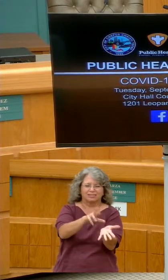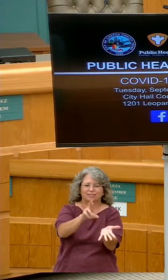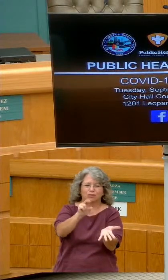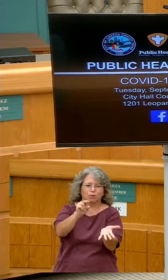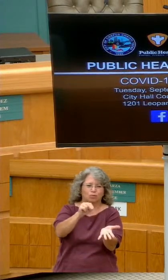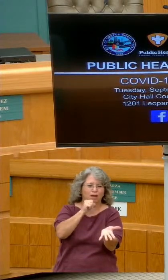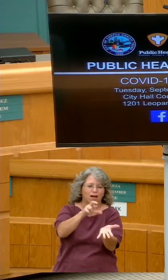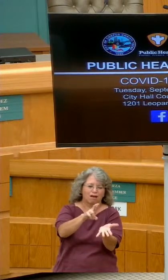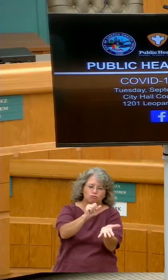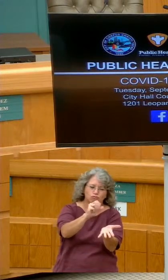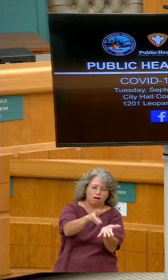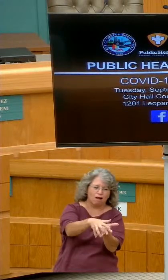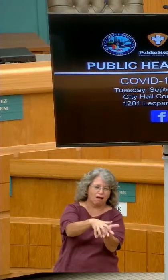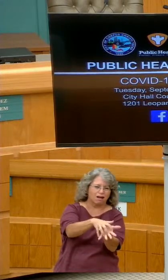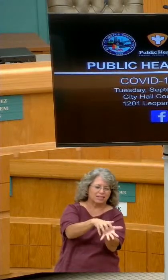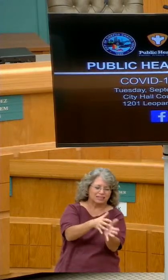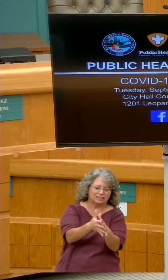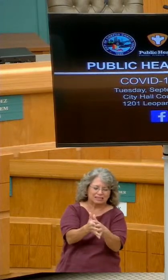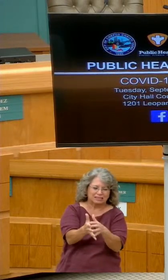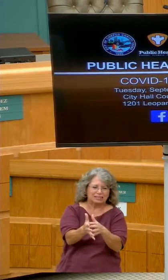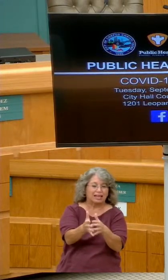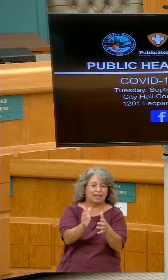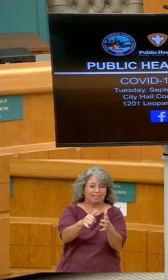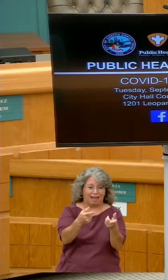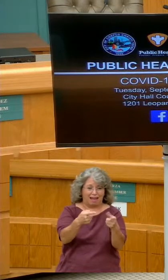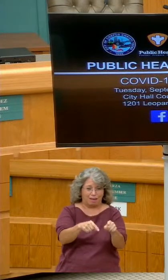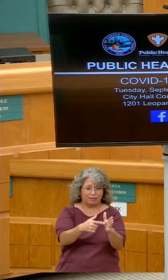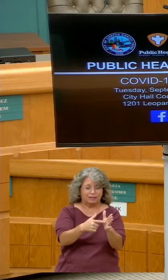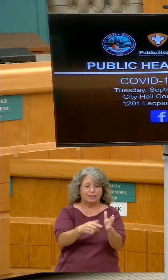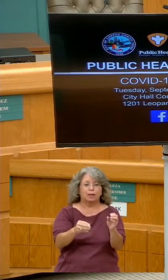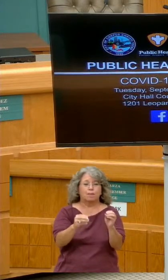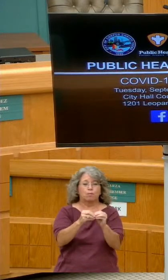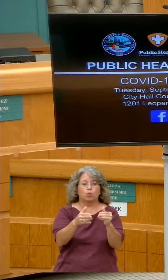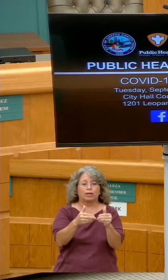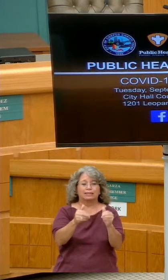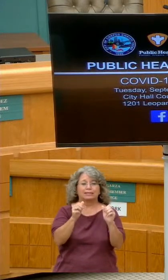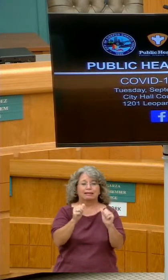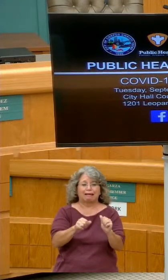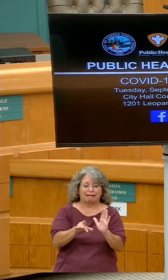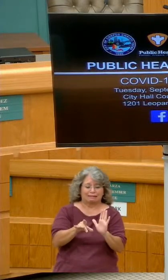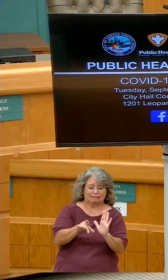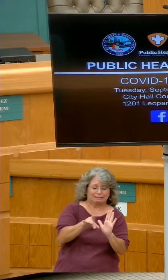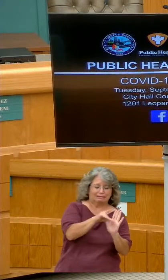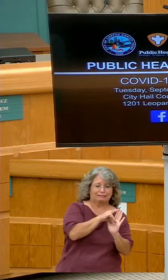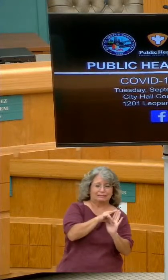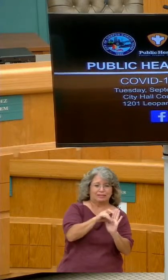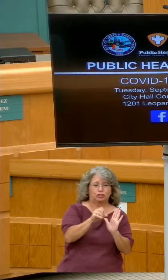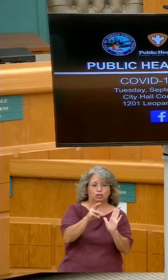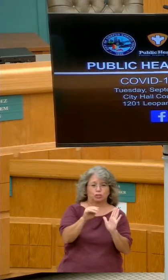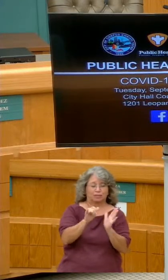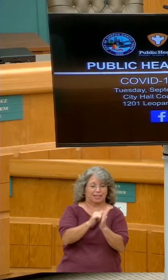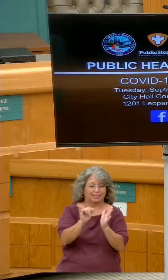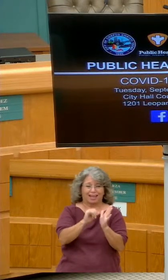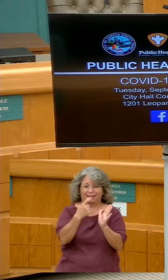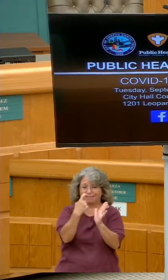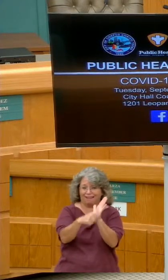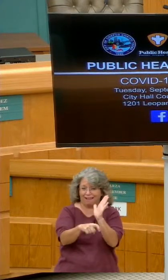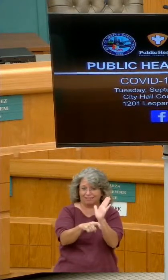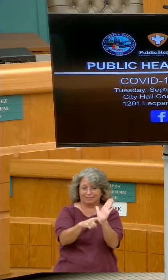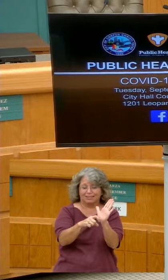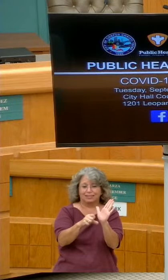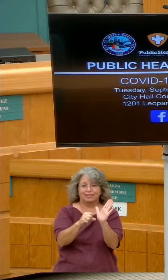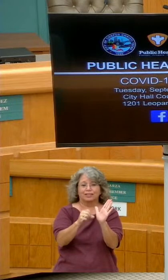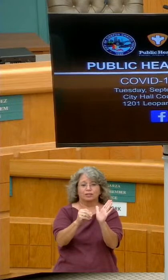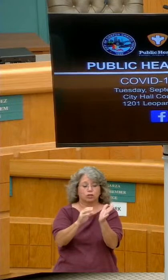becoming raw. When that happens, you're actually more susceptible to pick up germs because your hands are now cut. So your intact skin